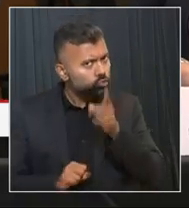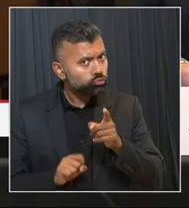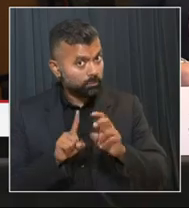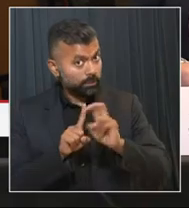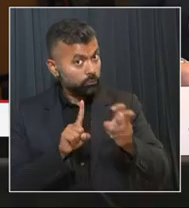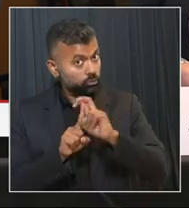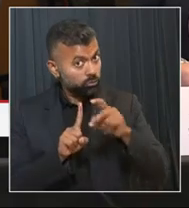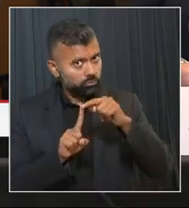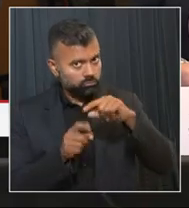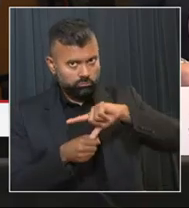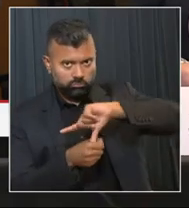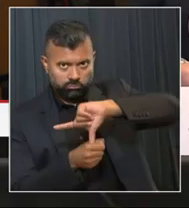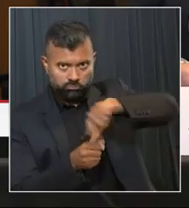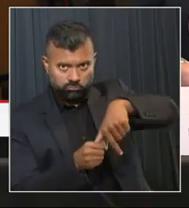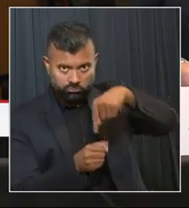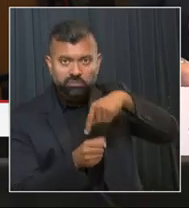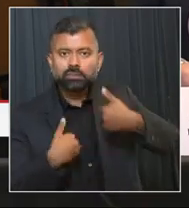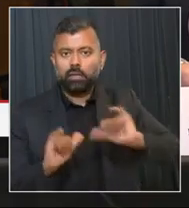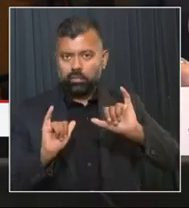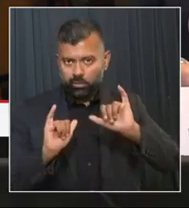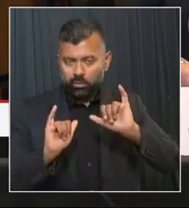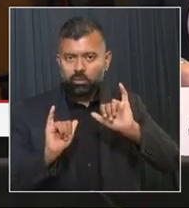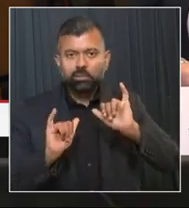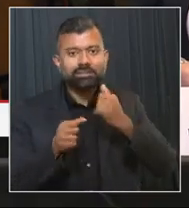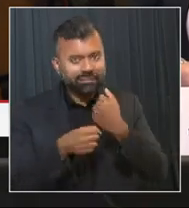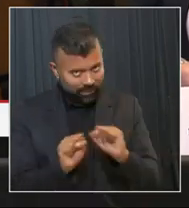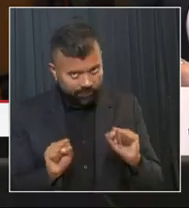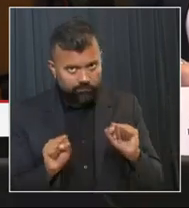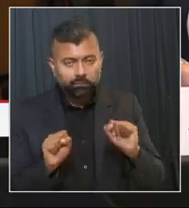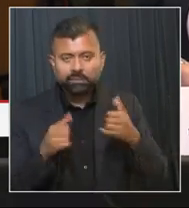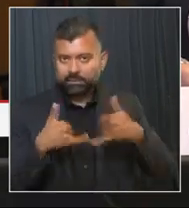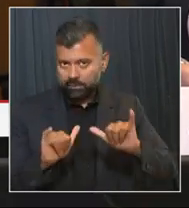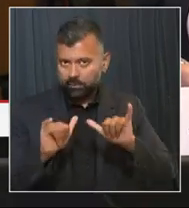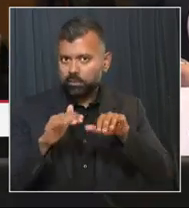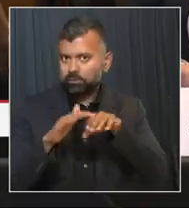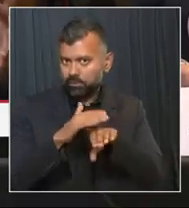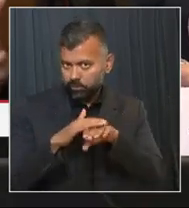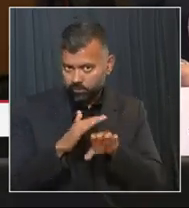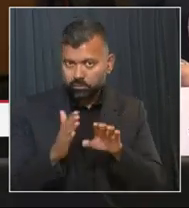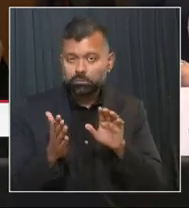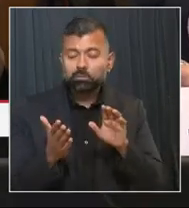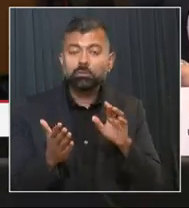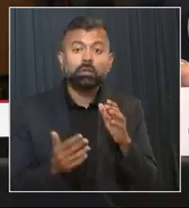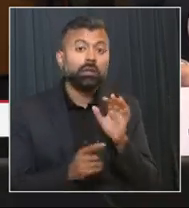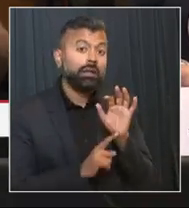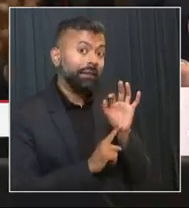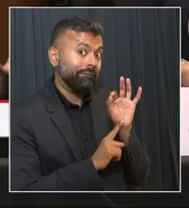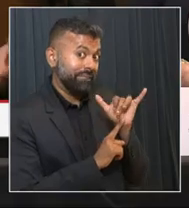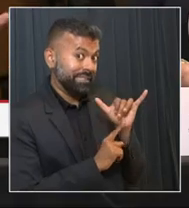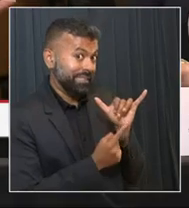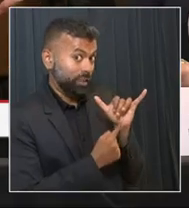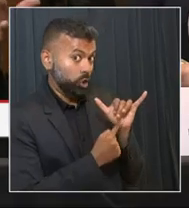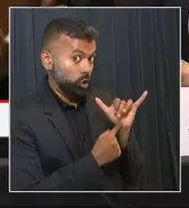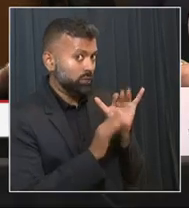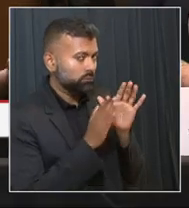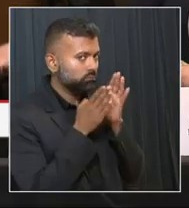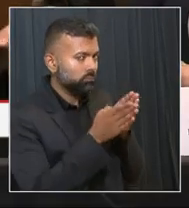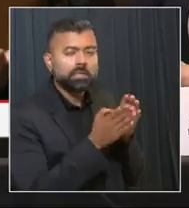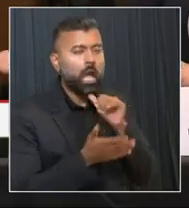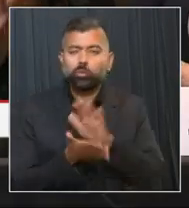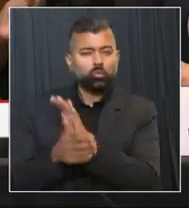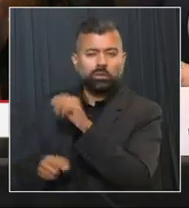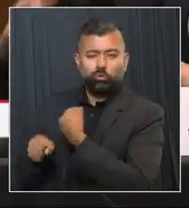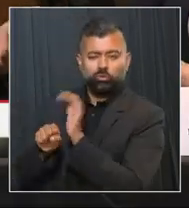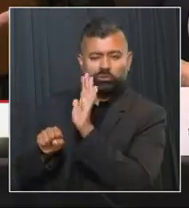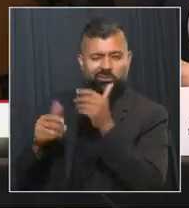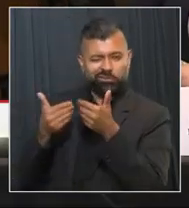not school year, that we have the coverage we need in August and September when school starts. Our additional programming that we're able to do, and we